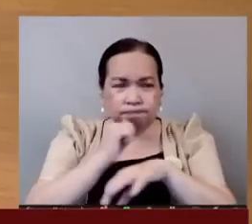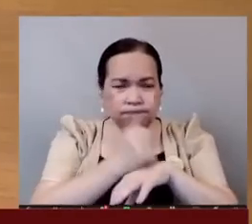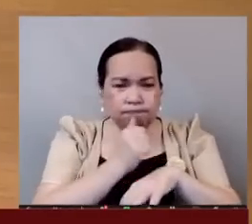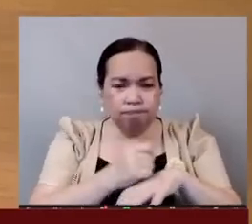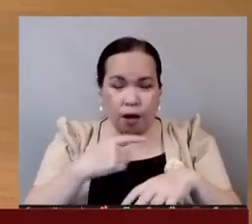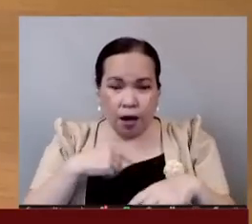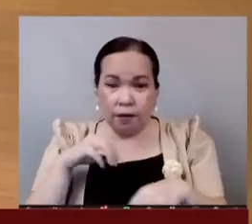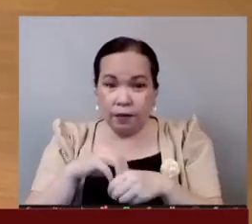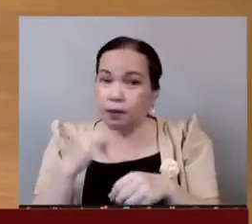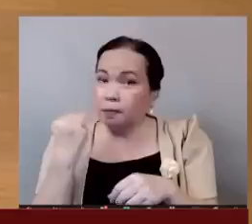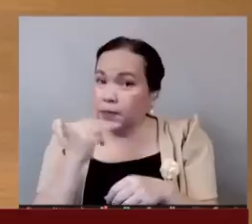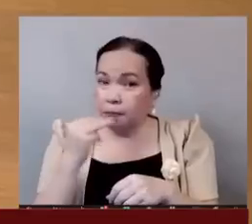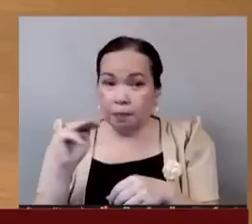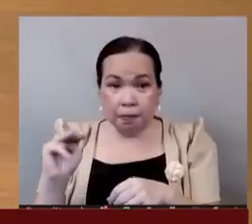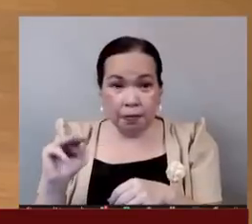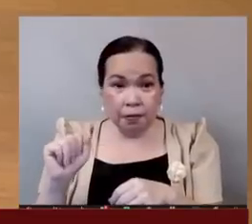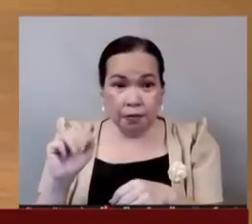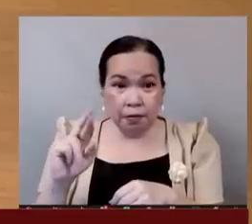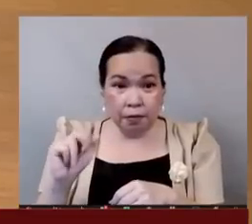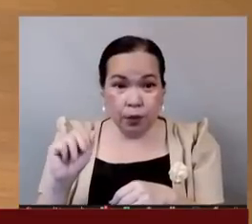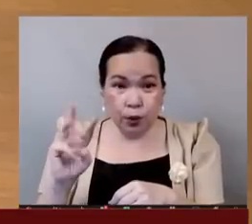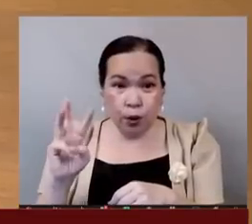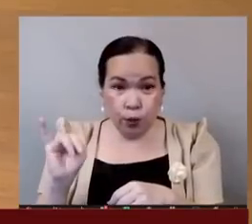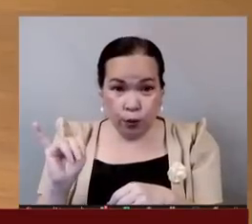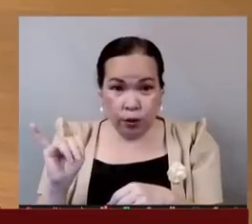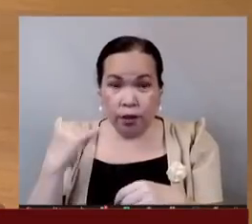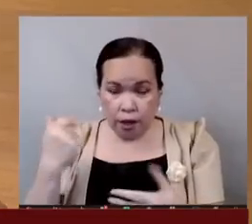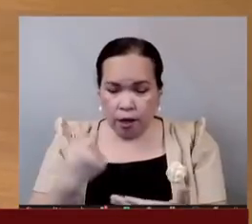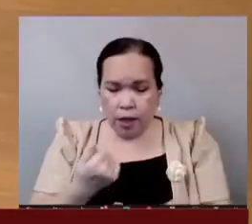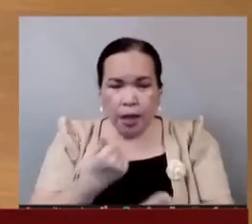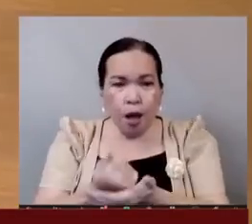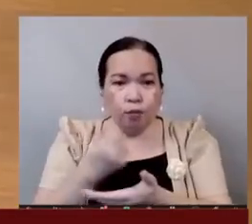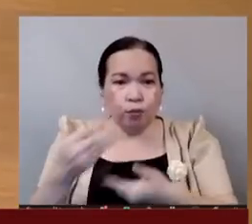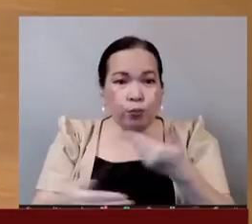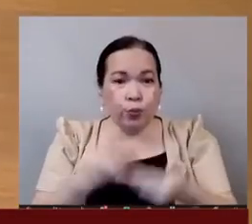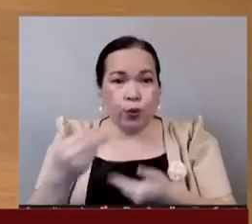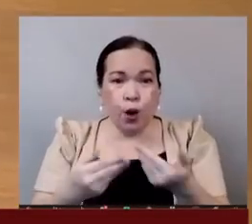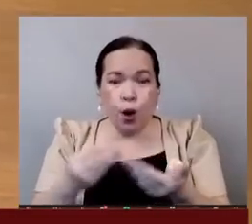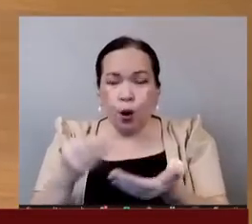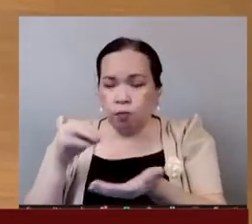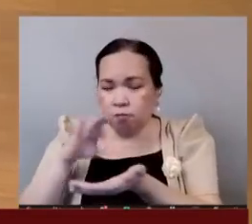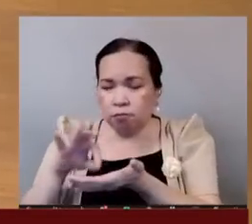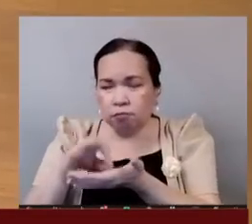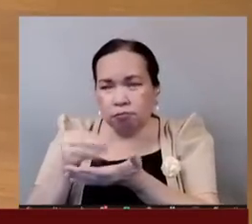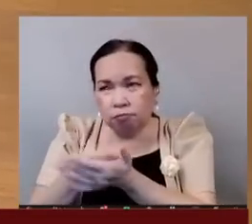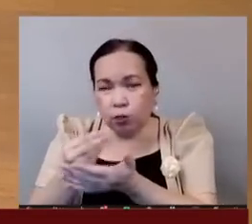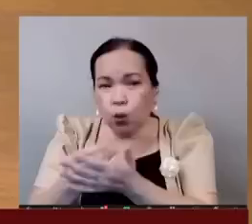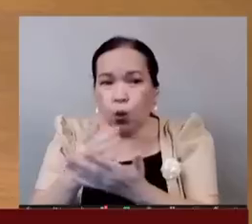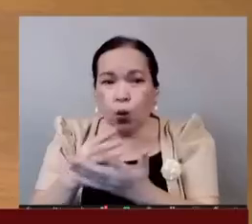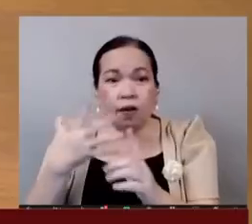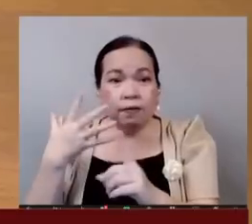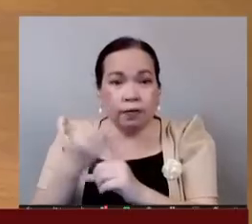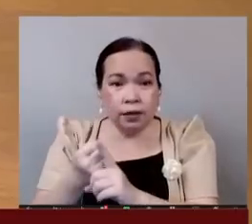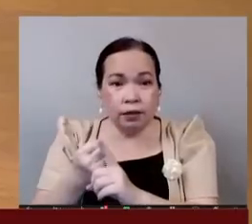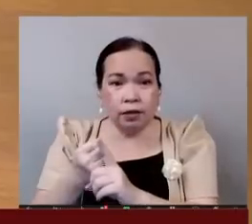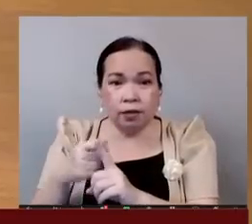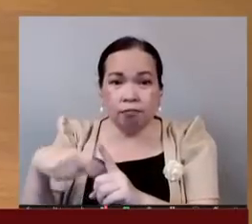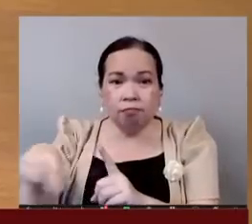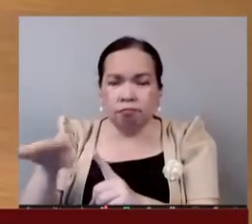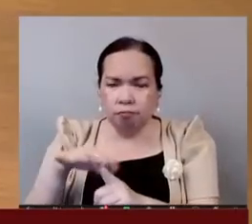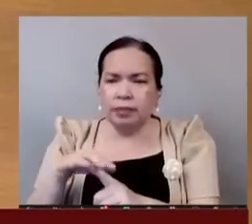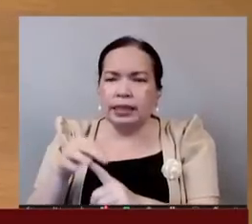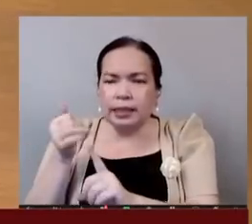Kasalukuyan na tayo nagpoproseso ng tulong pananasyal para sa mga biktima ng Marawi Siege upang sila ay makapagsimula